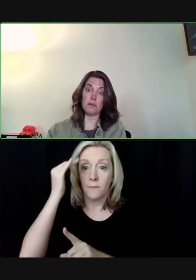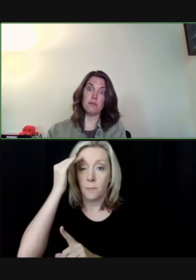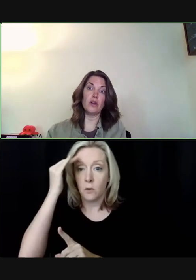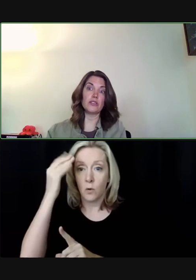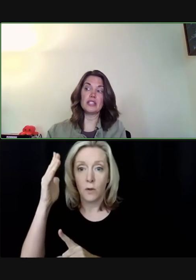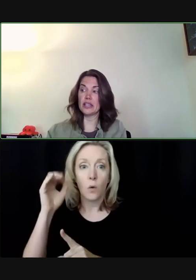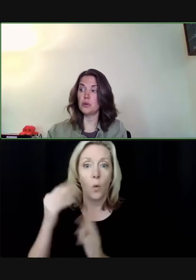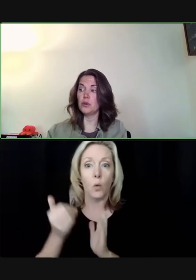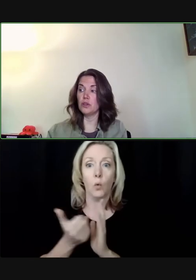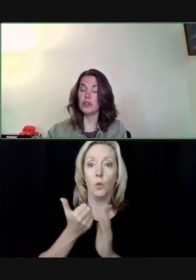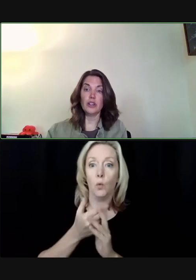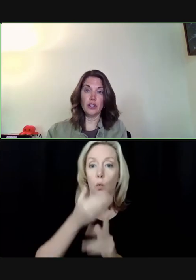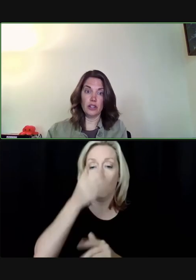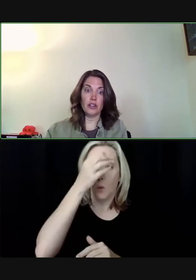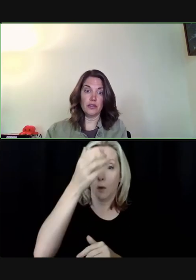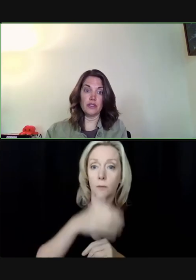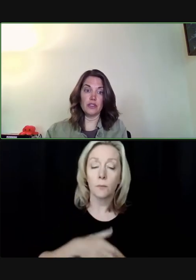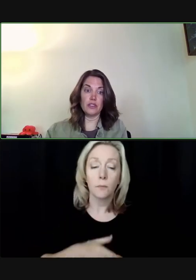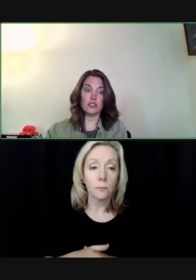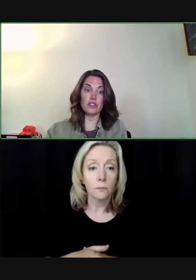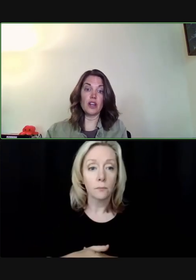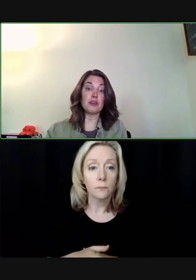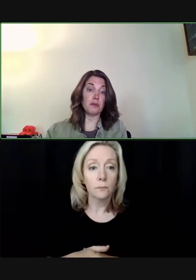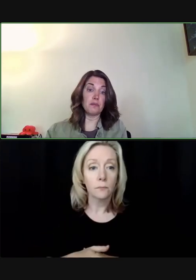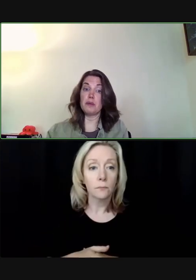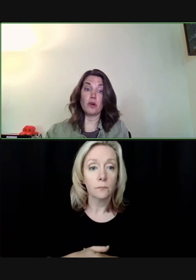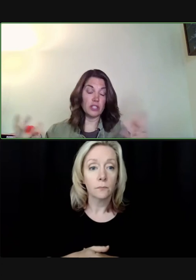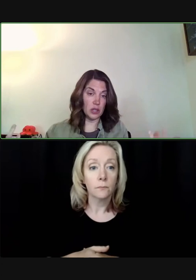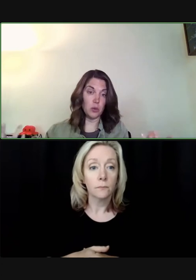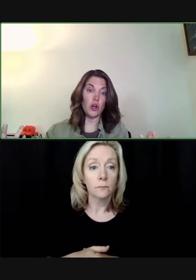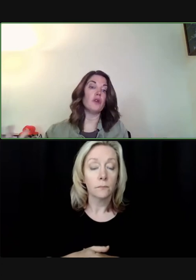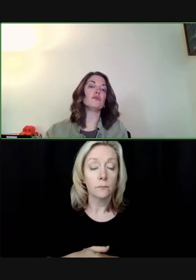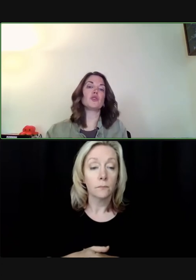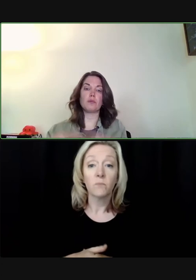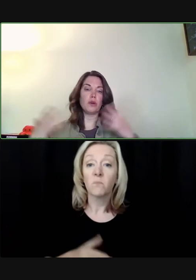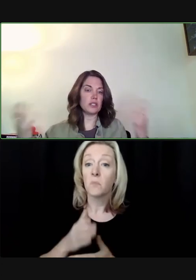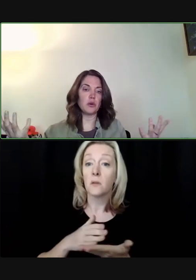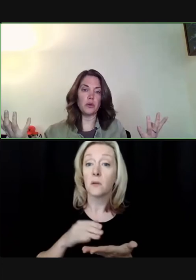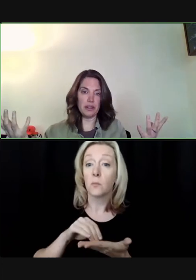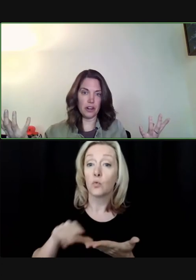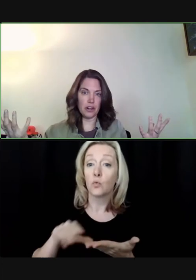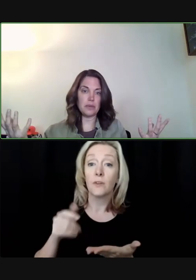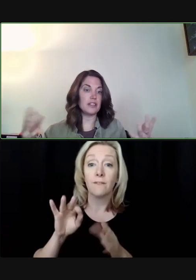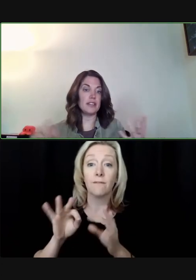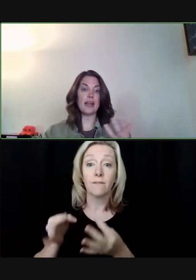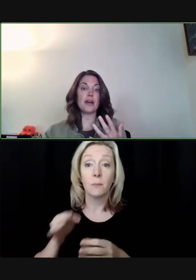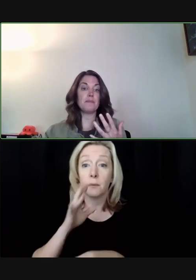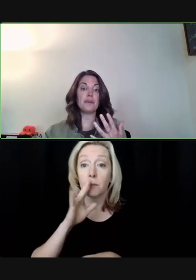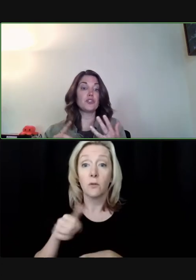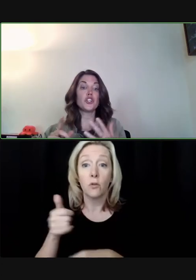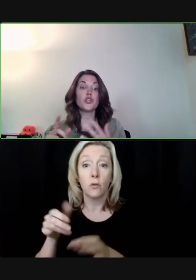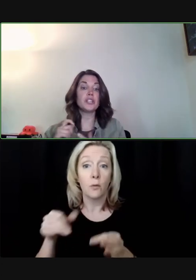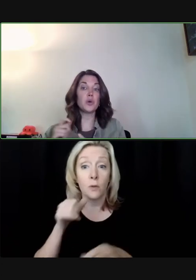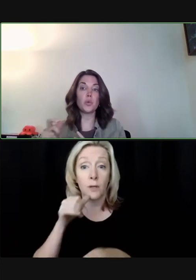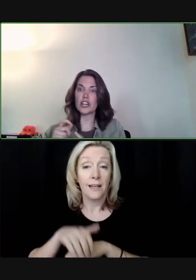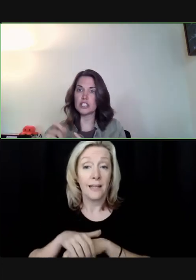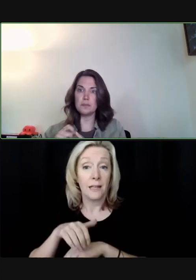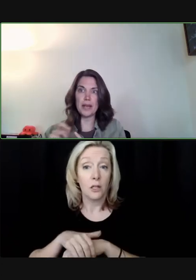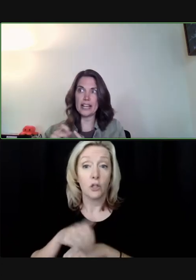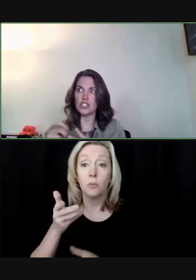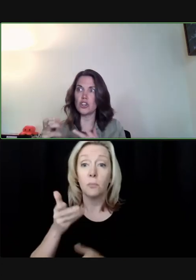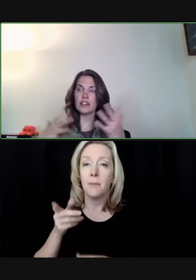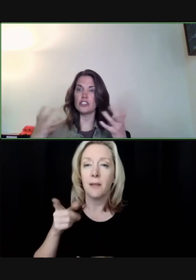who are multilingual, coming from maybe multilingual homes or multilingual environments, they might be